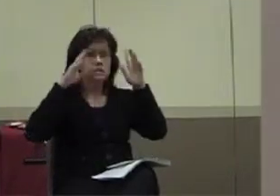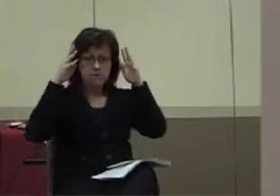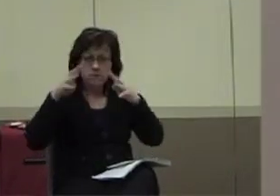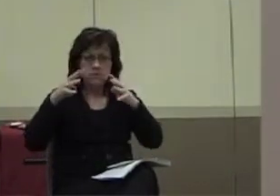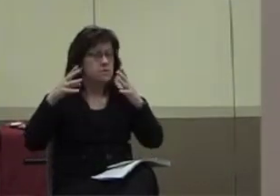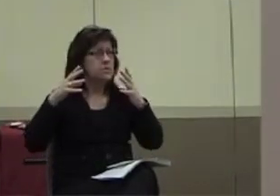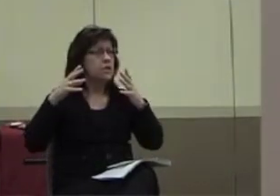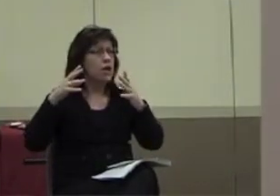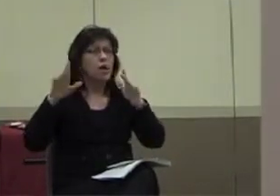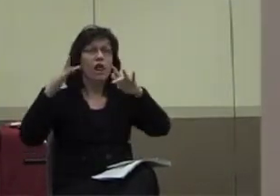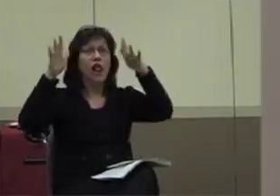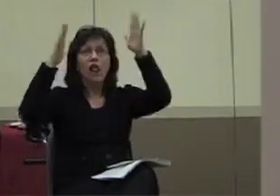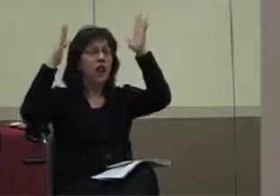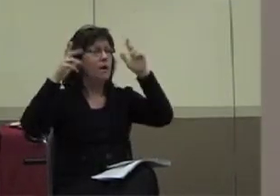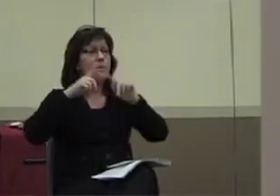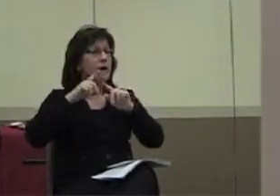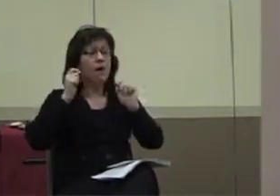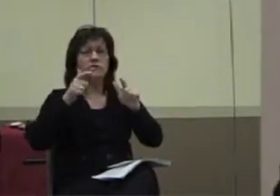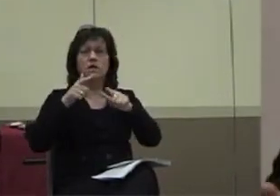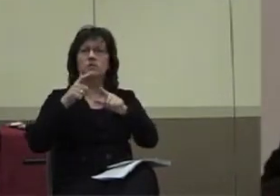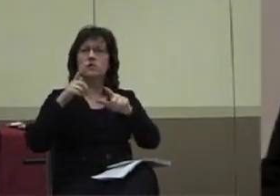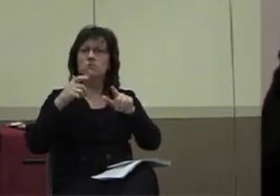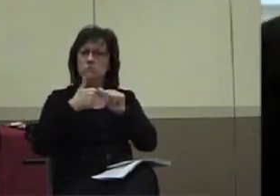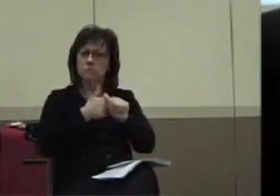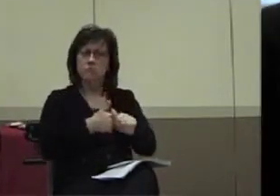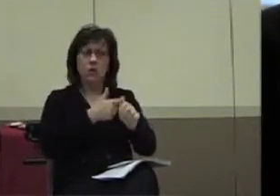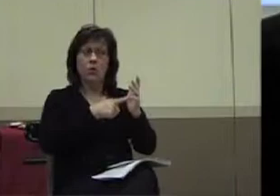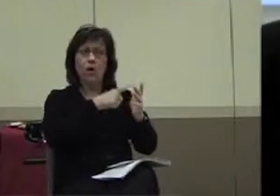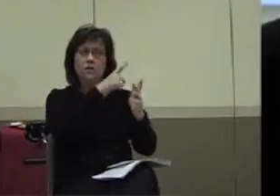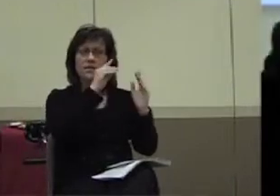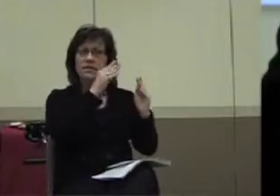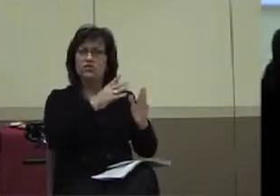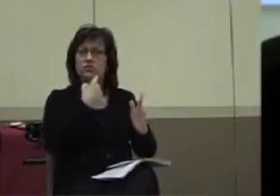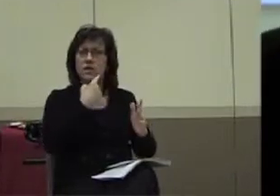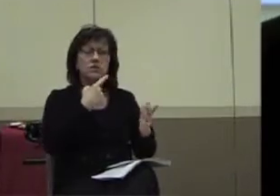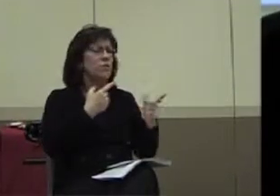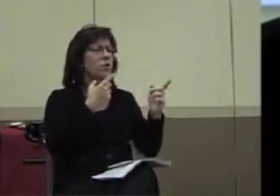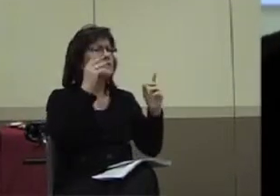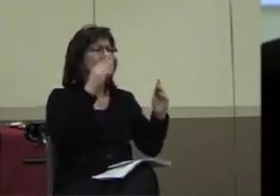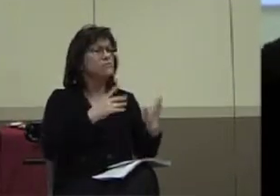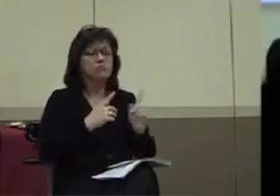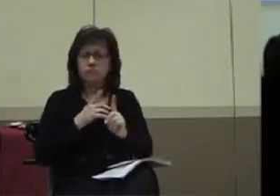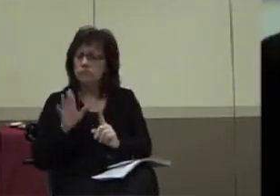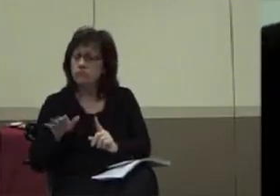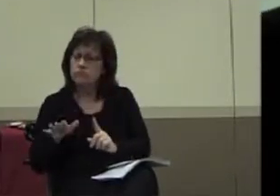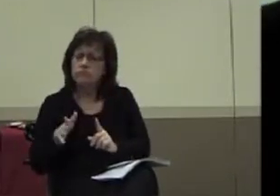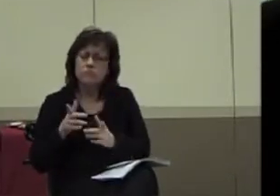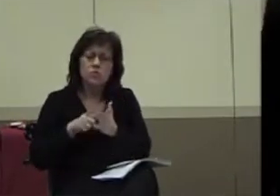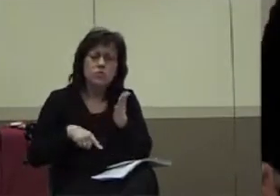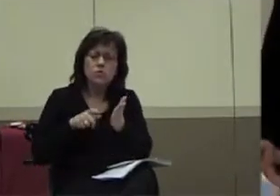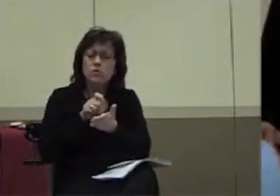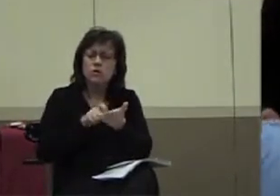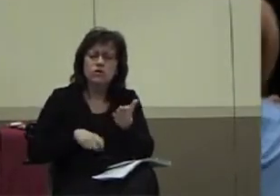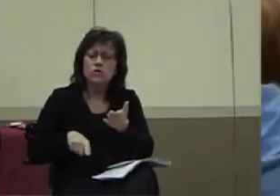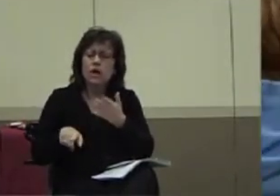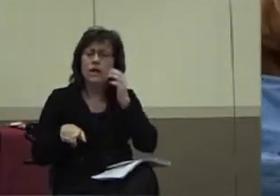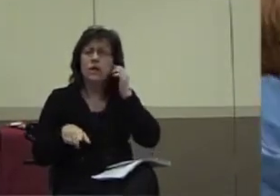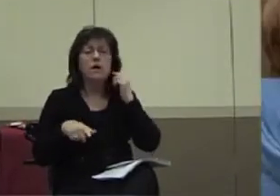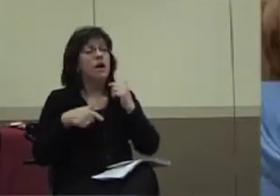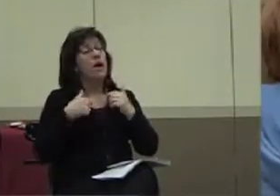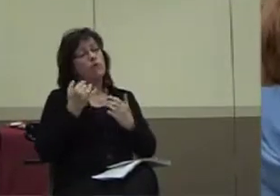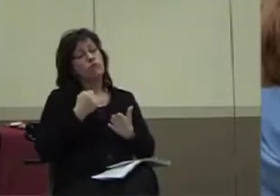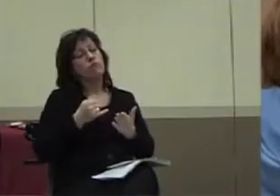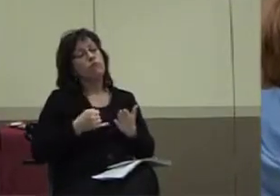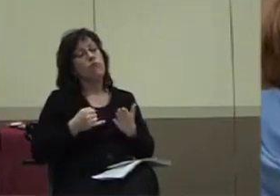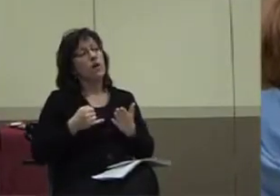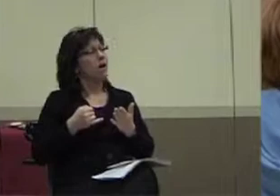girl did exactly what she was asked to do. So the teacher went over and asked her, "What are you drawing?" And she said, "I'm drawing a